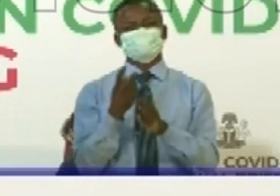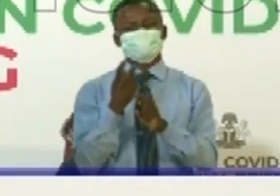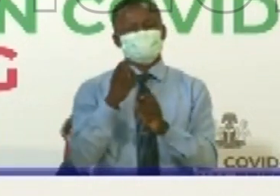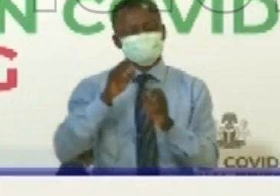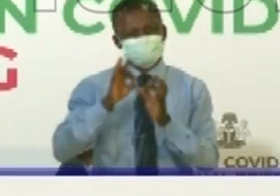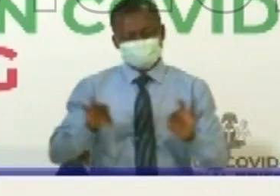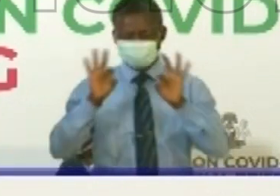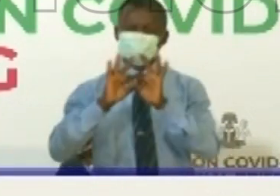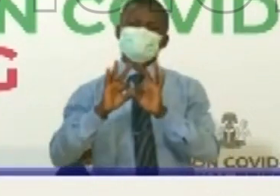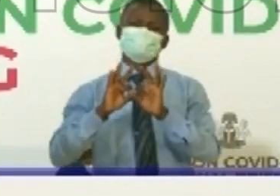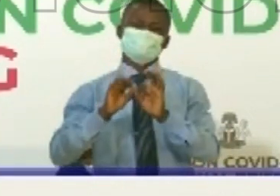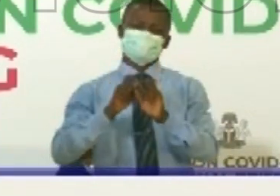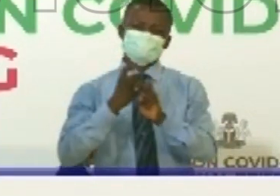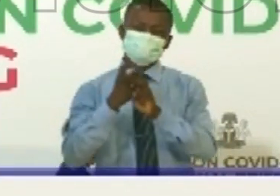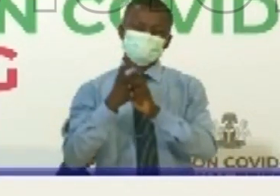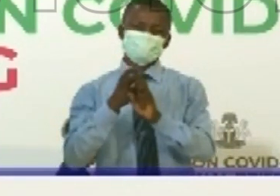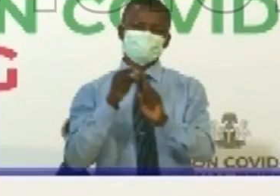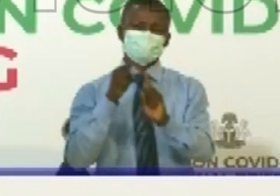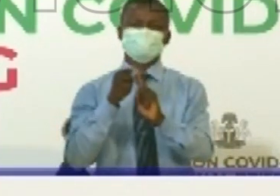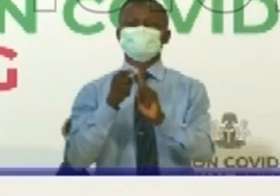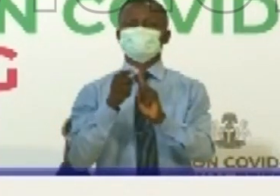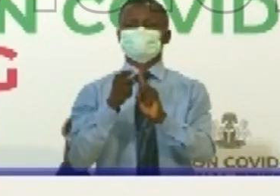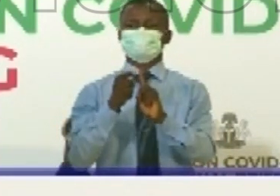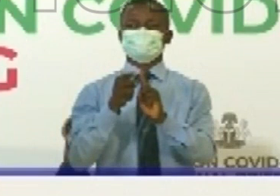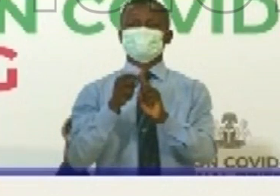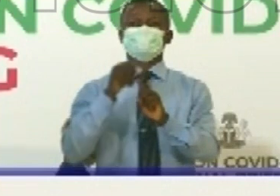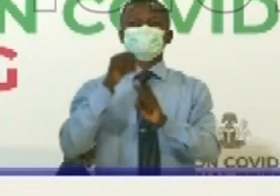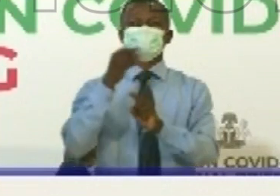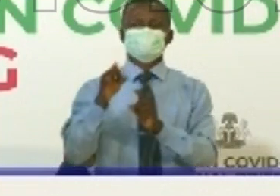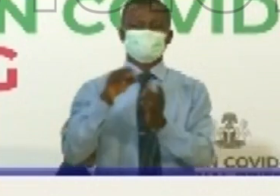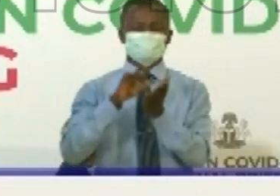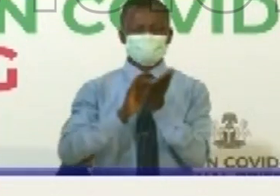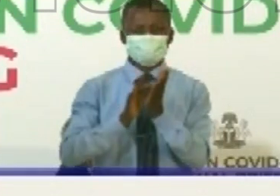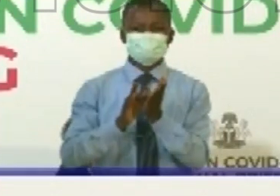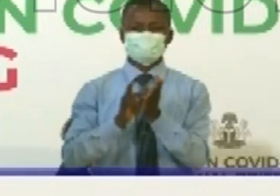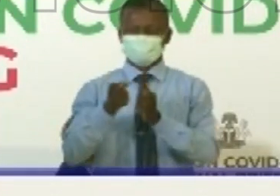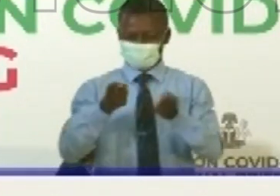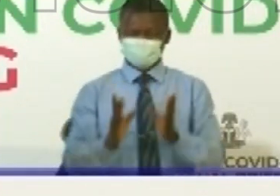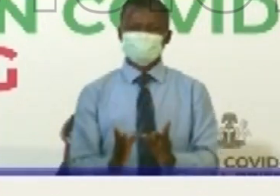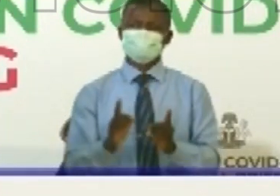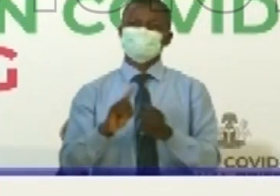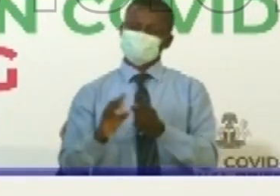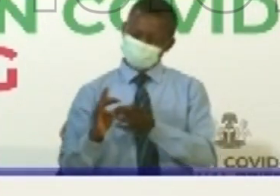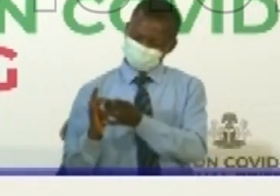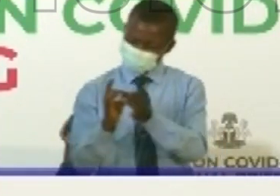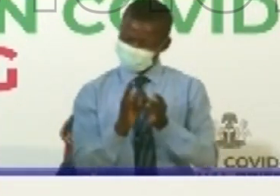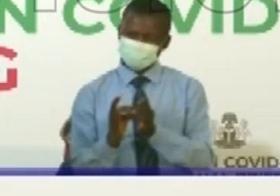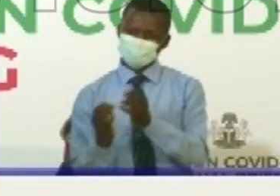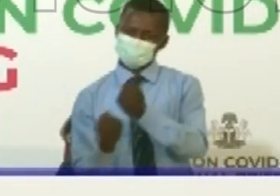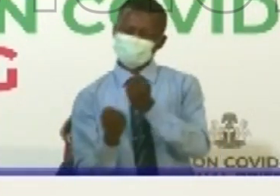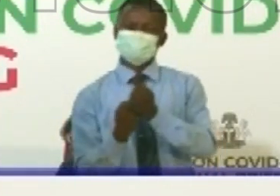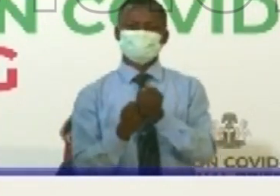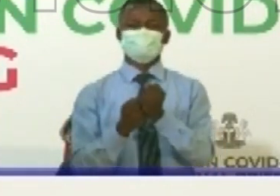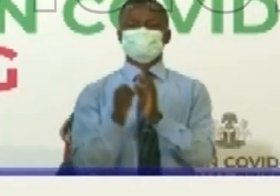of the meeting was the resolve of the medical directors to complement the efforts of the state governments